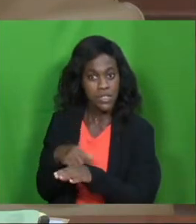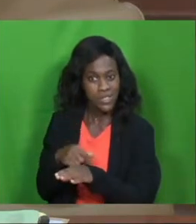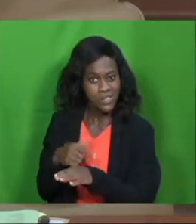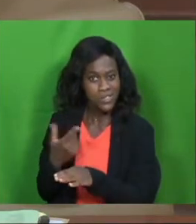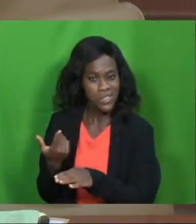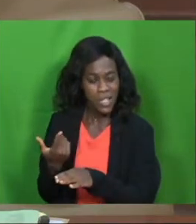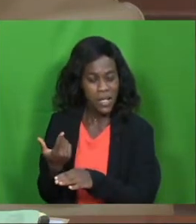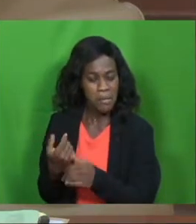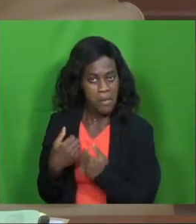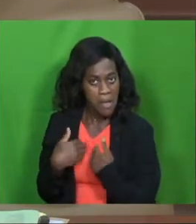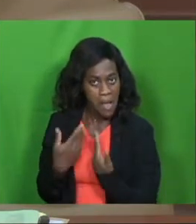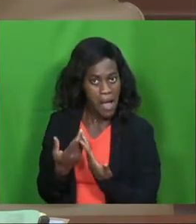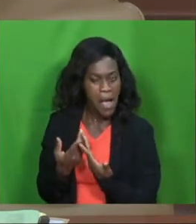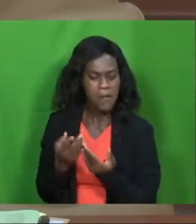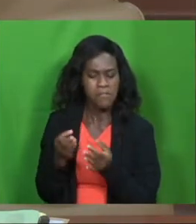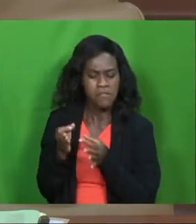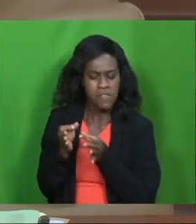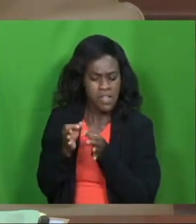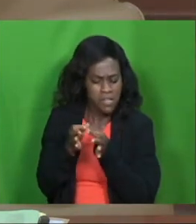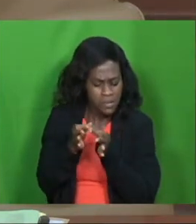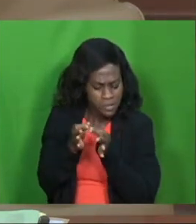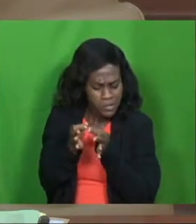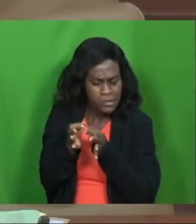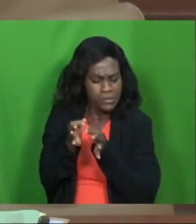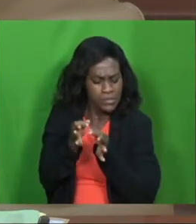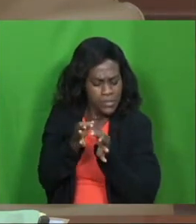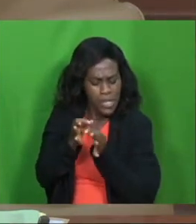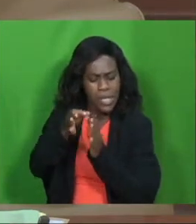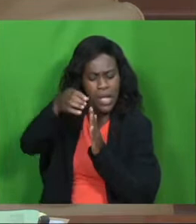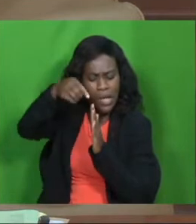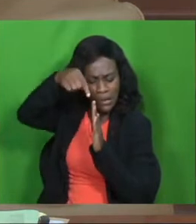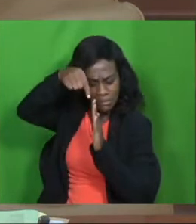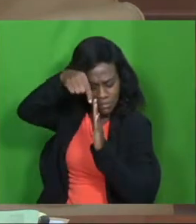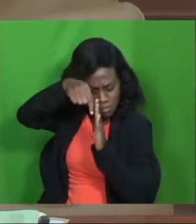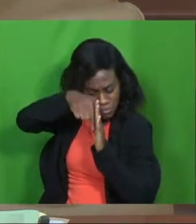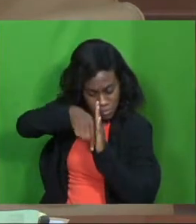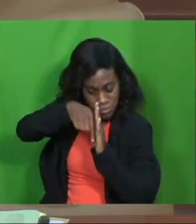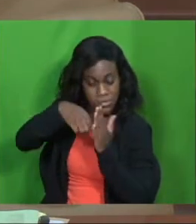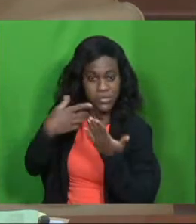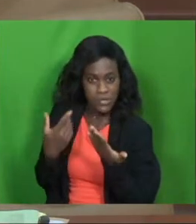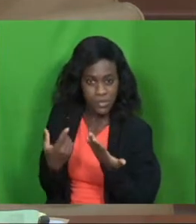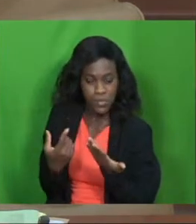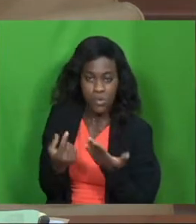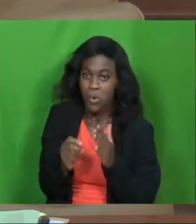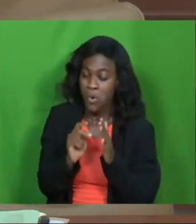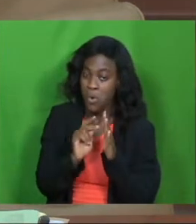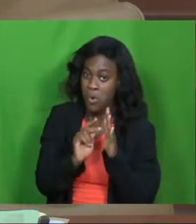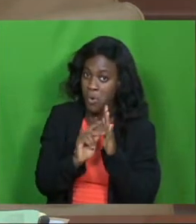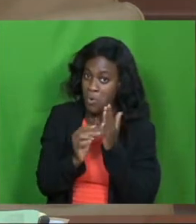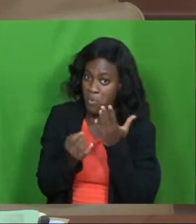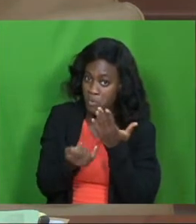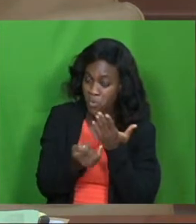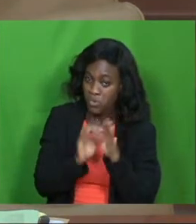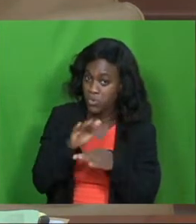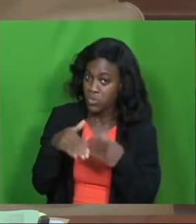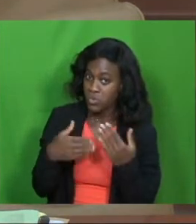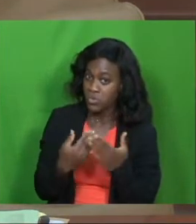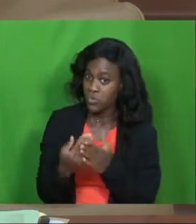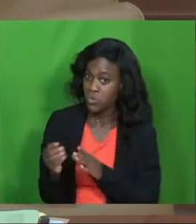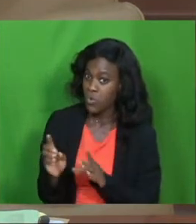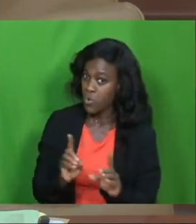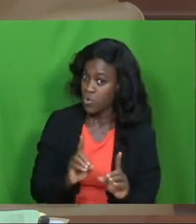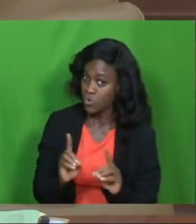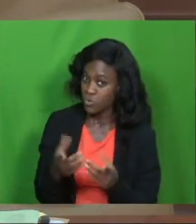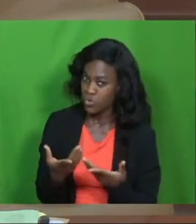to give a comprehensive list of projects, in some cases including